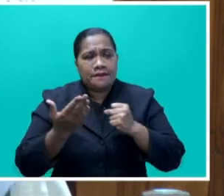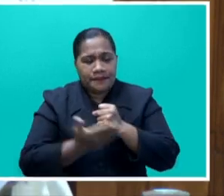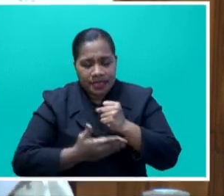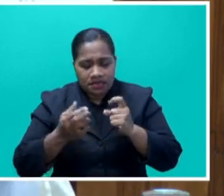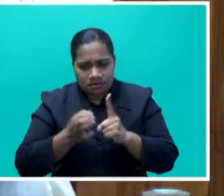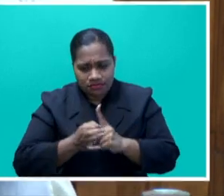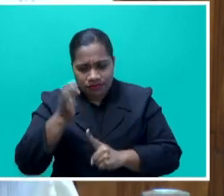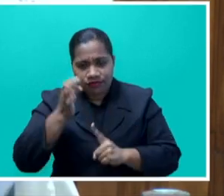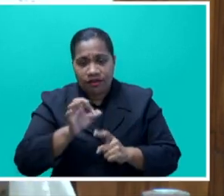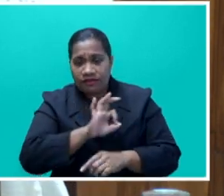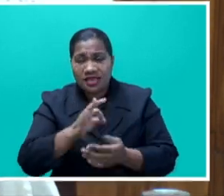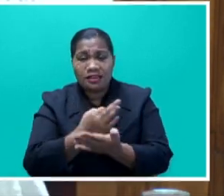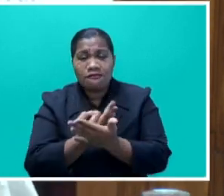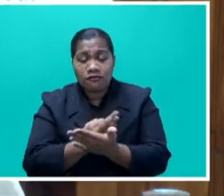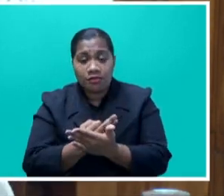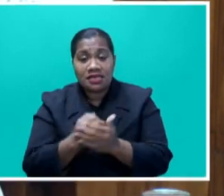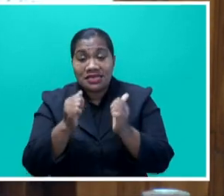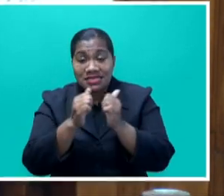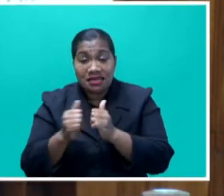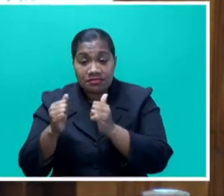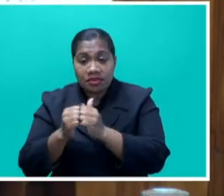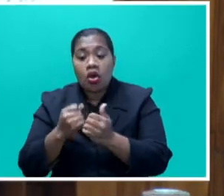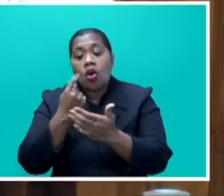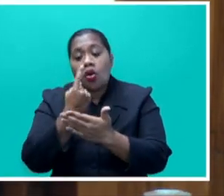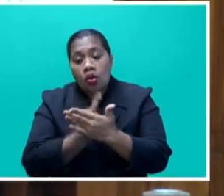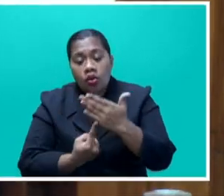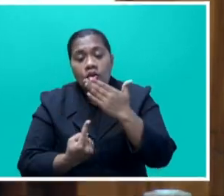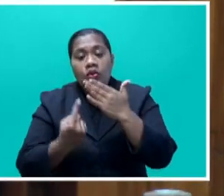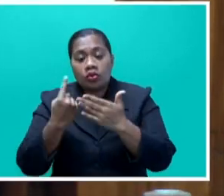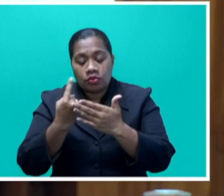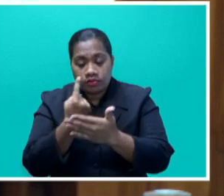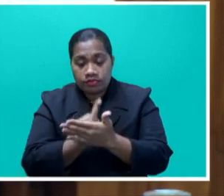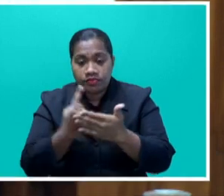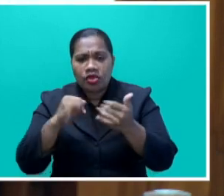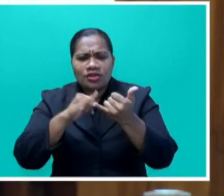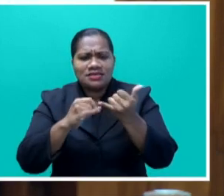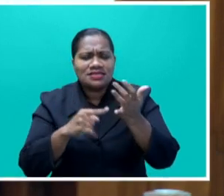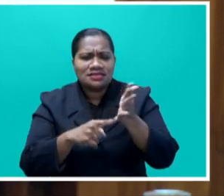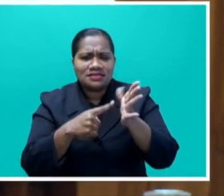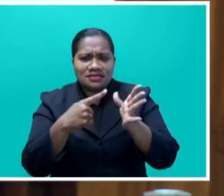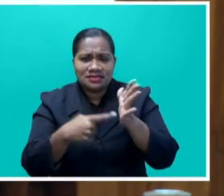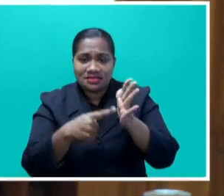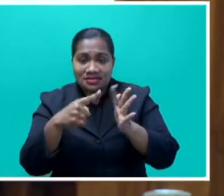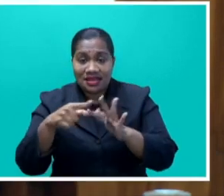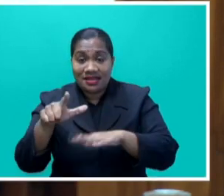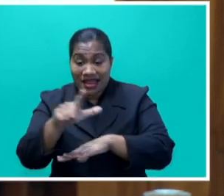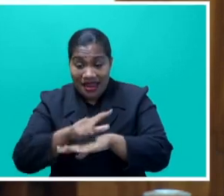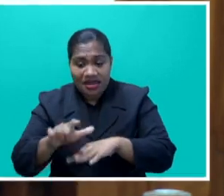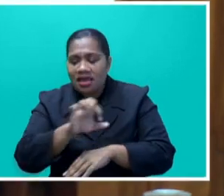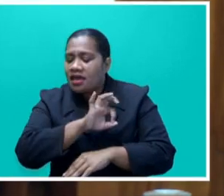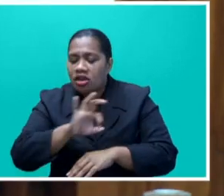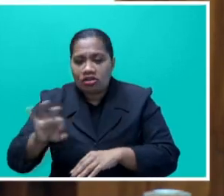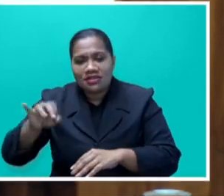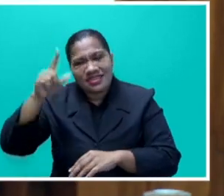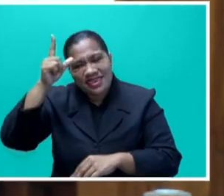settlement only on state land and not on the land owned by the Itoke